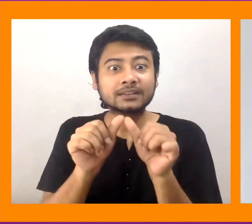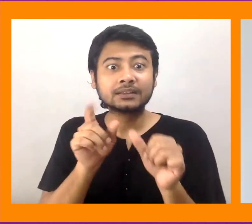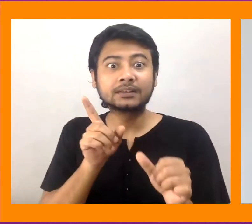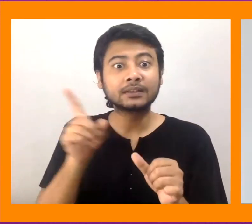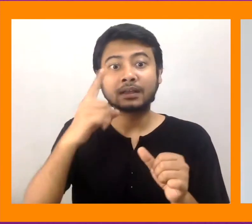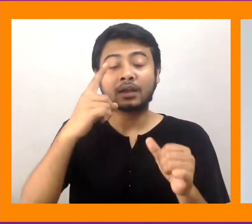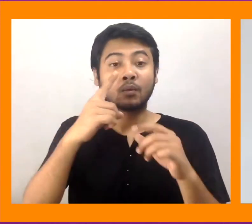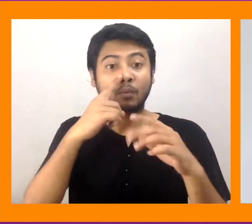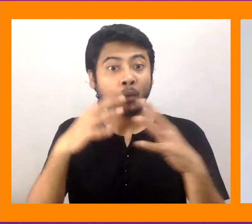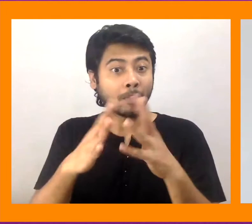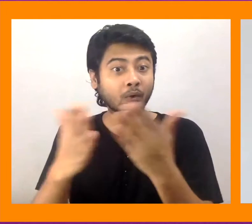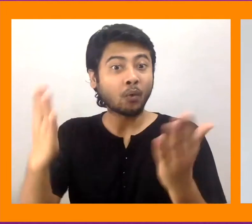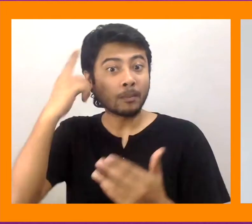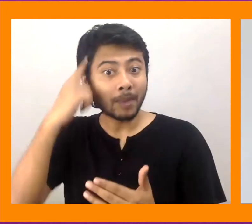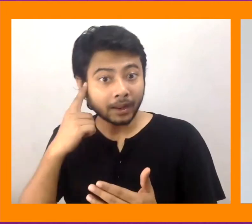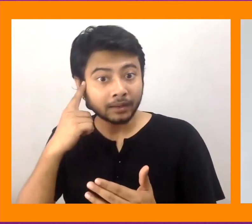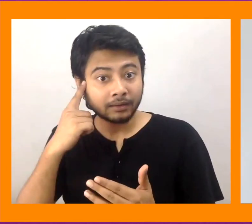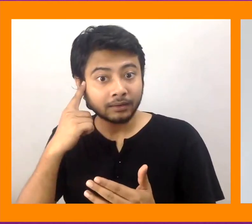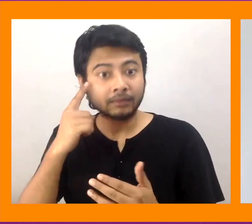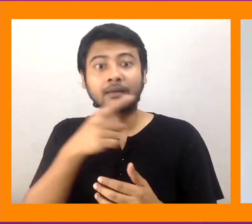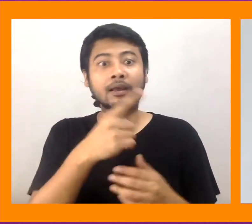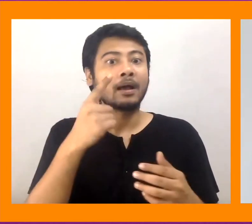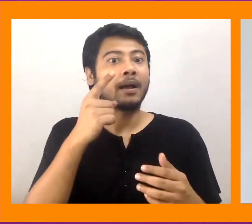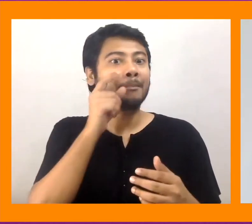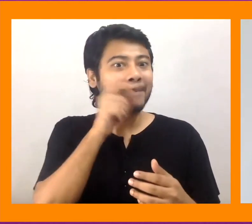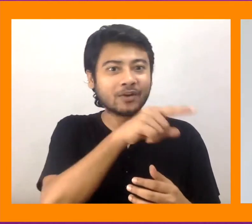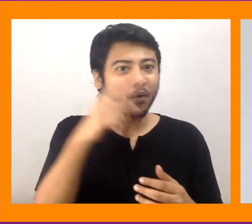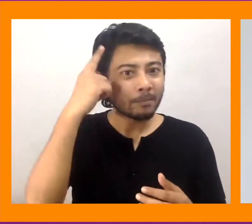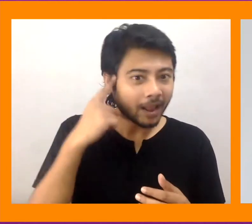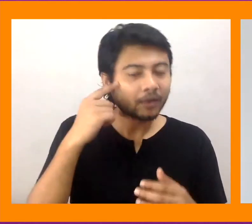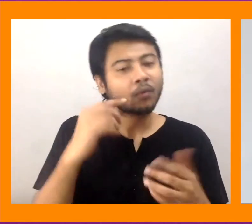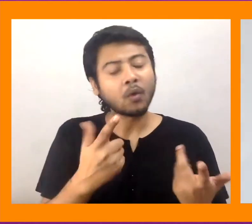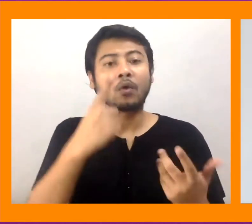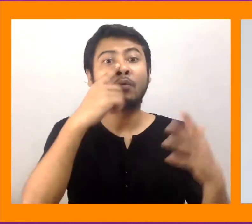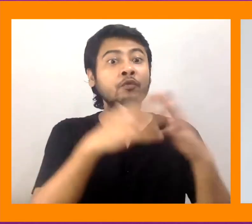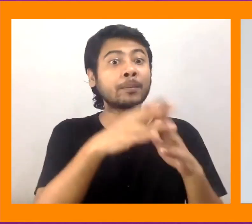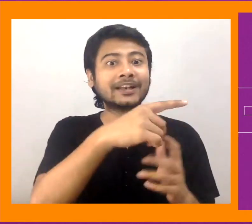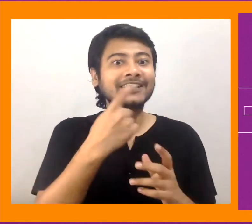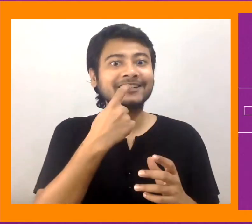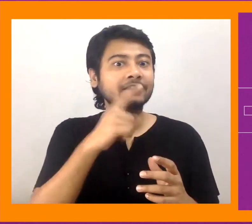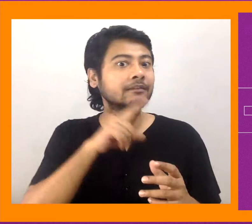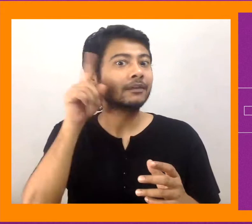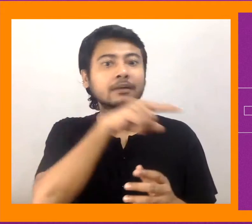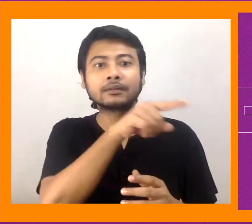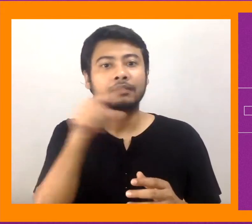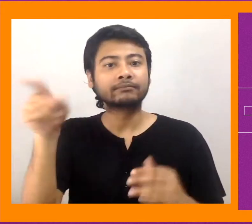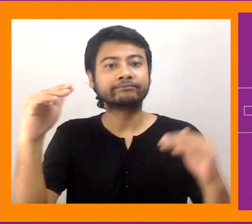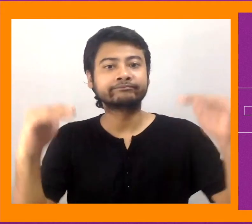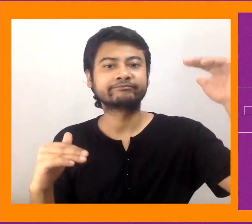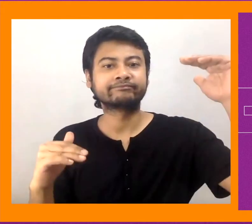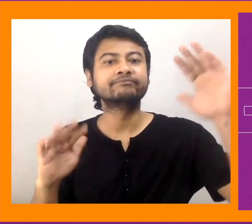woman faces in the United States, which were different from those of black men as well as white women. Using a